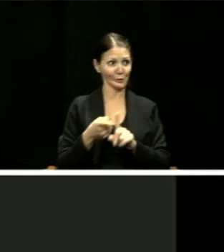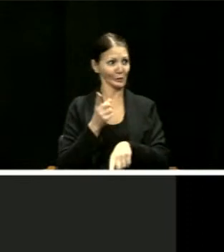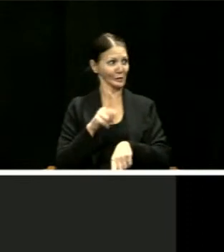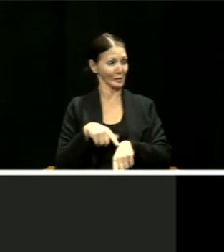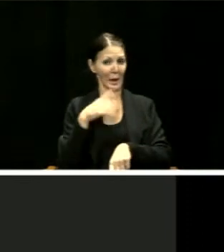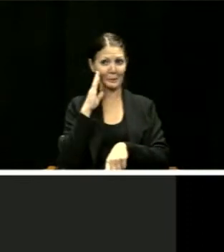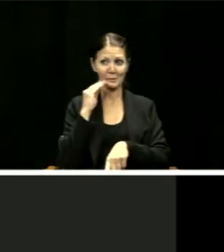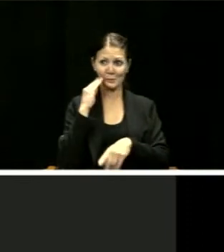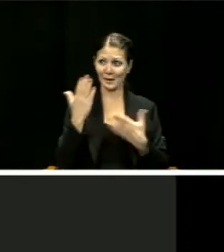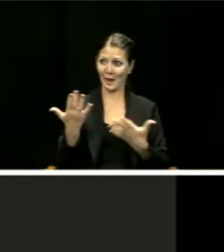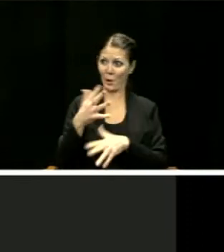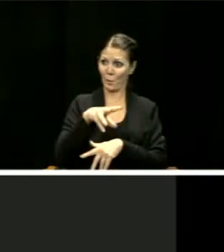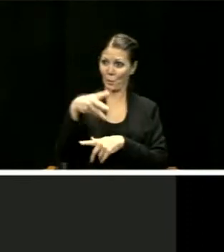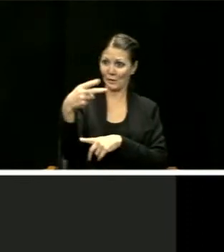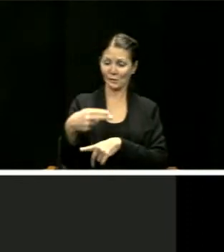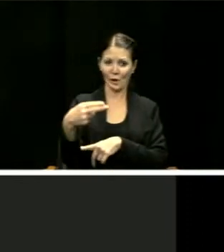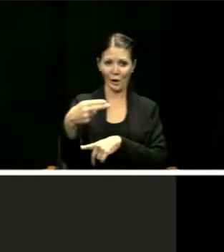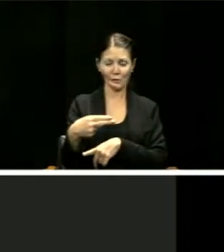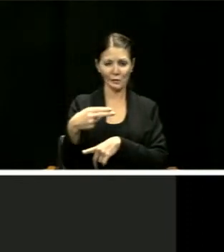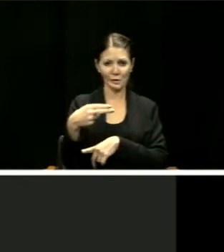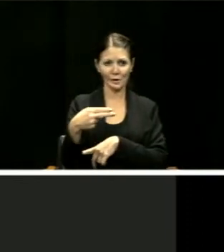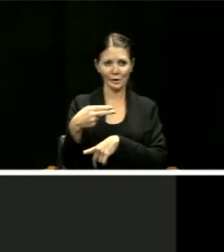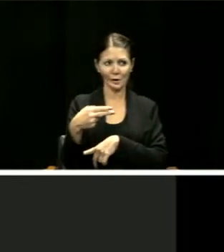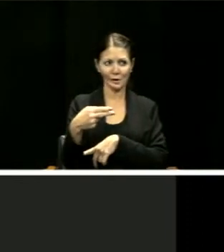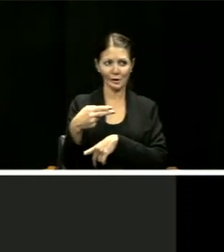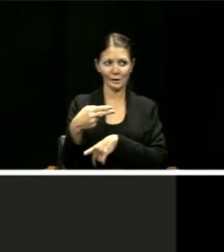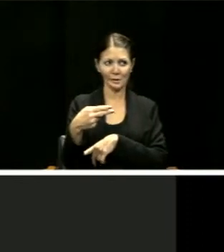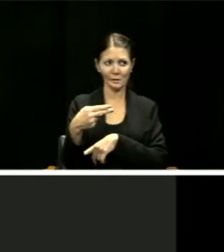homeowner here in West Hartford,